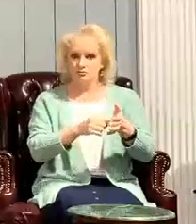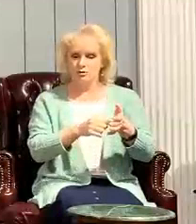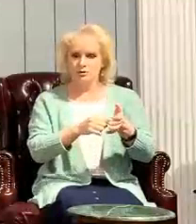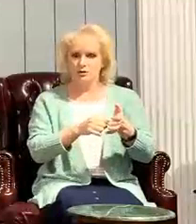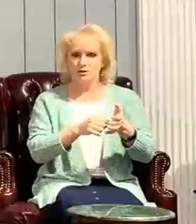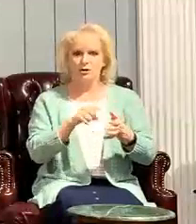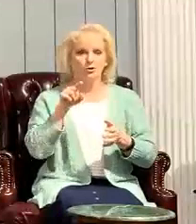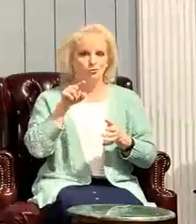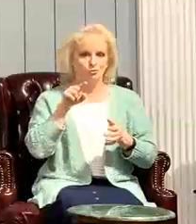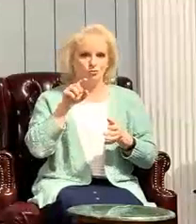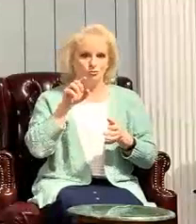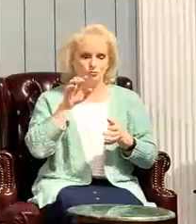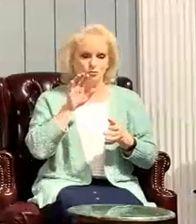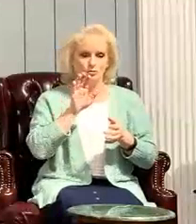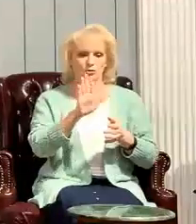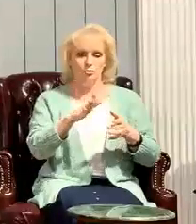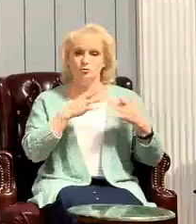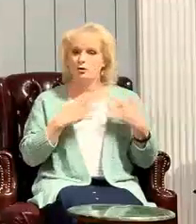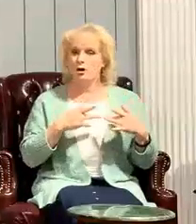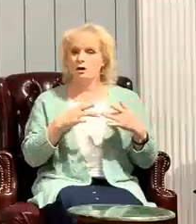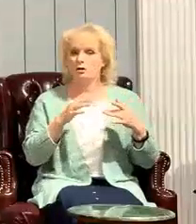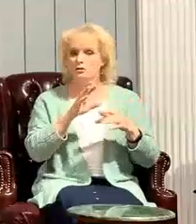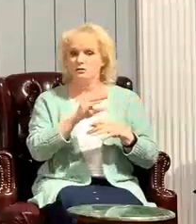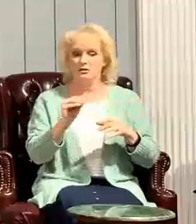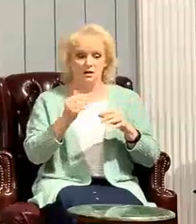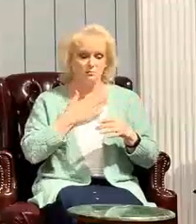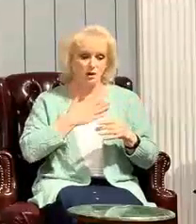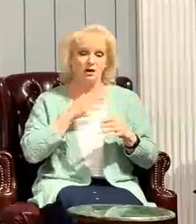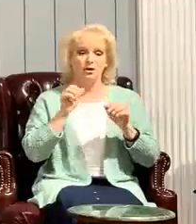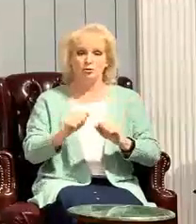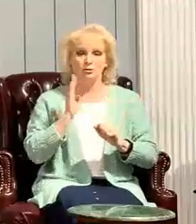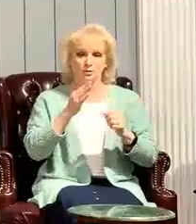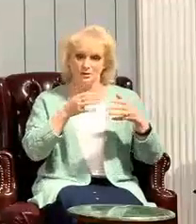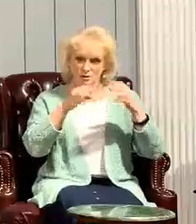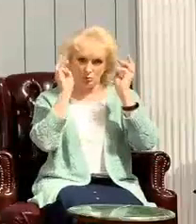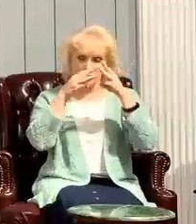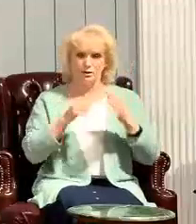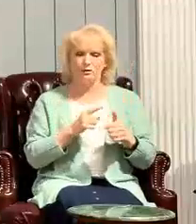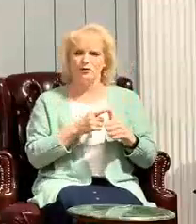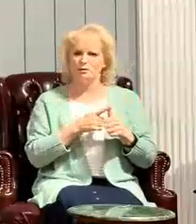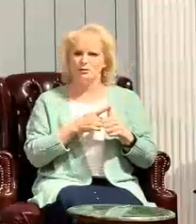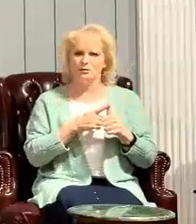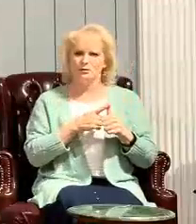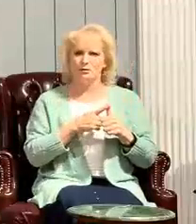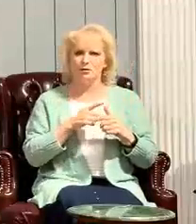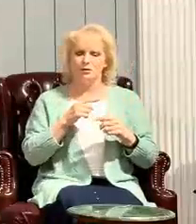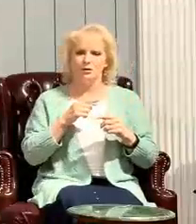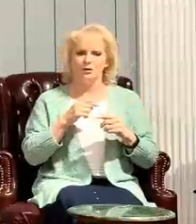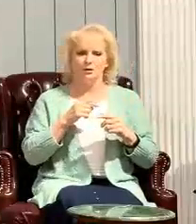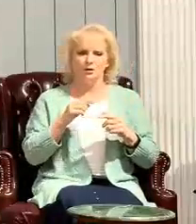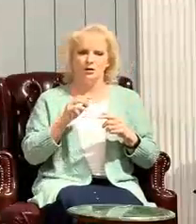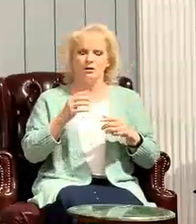tells you your heart and mine could be wicked in these areas. Number one, the believer's heart is wicked when we borrow, but we do not